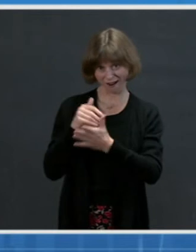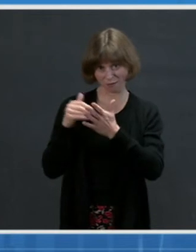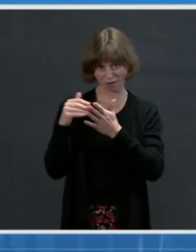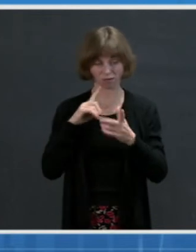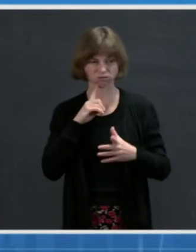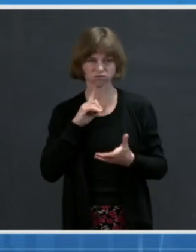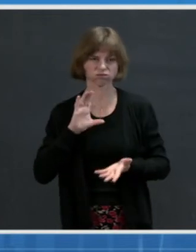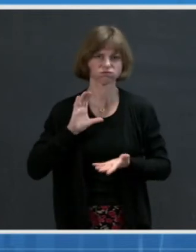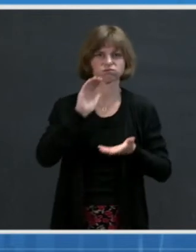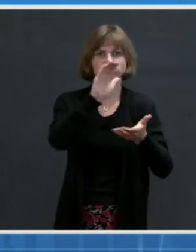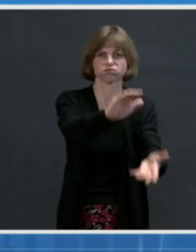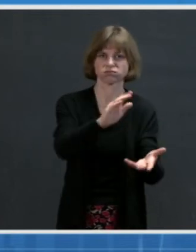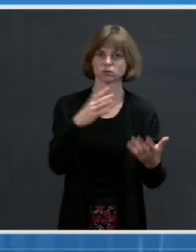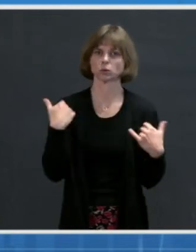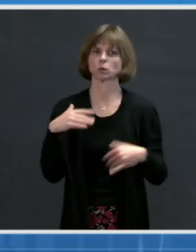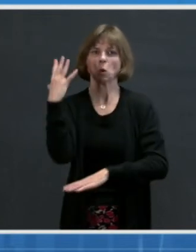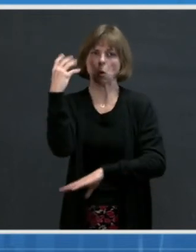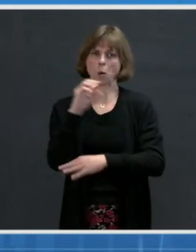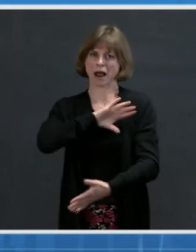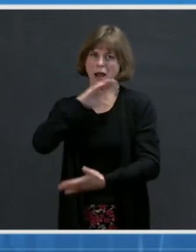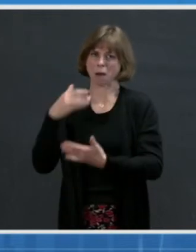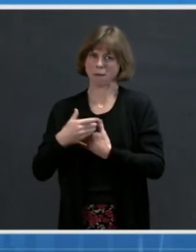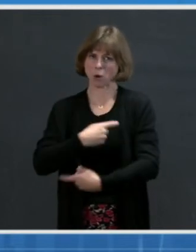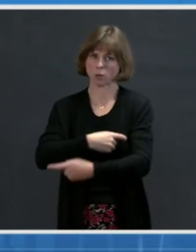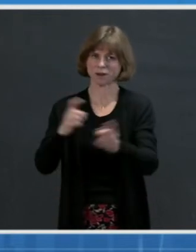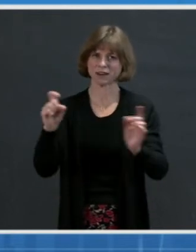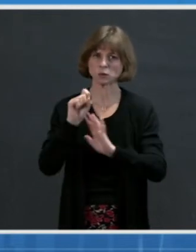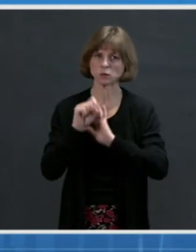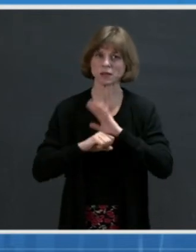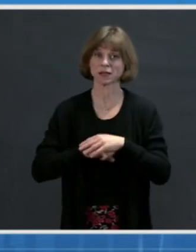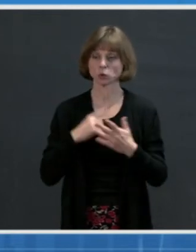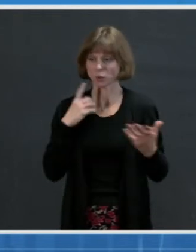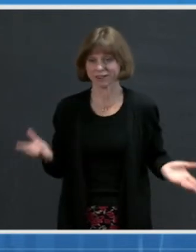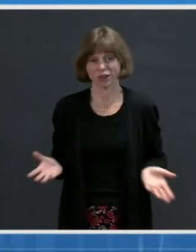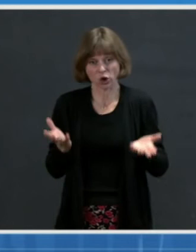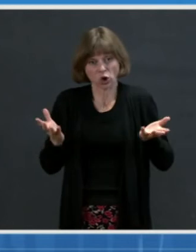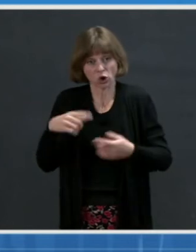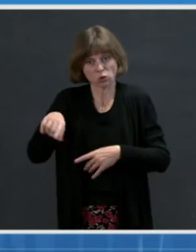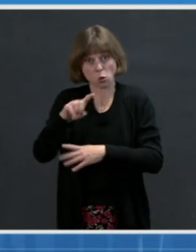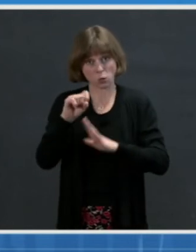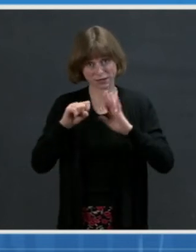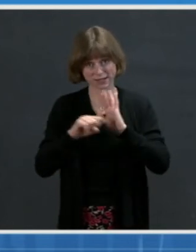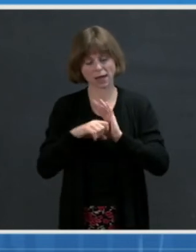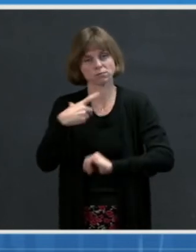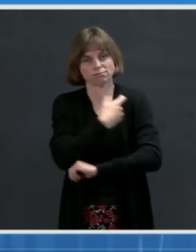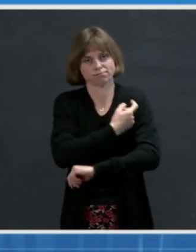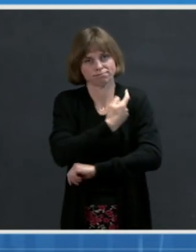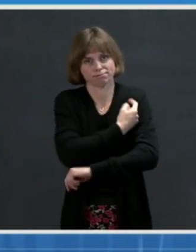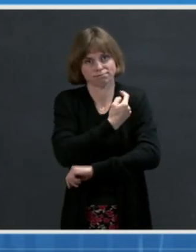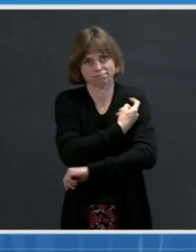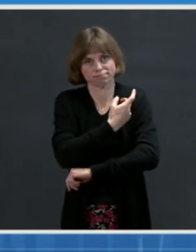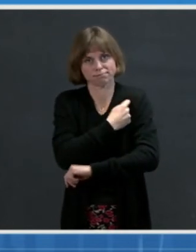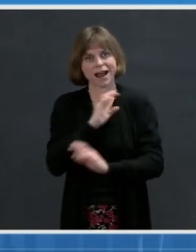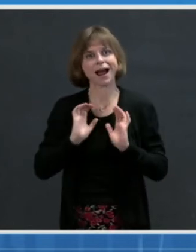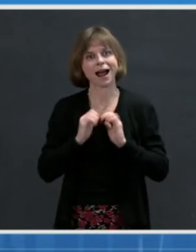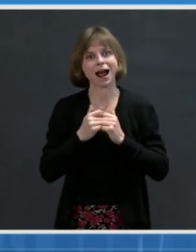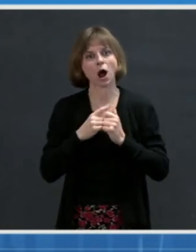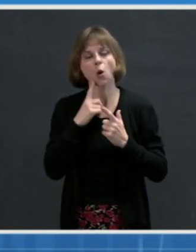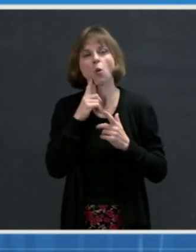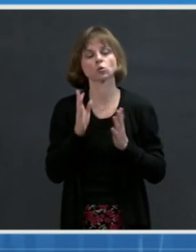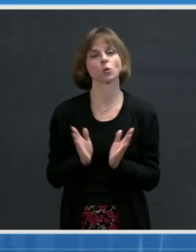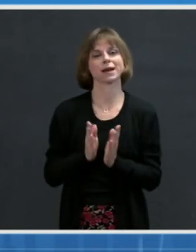supply going to the states. We've encouraged states to get needles into arms by extending vaccine clinic